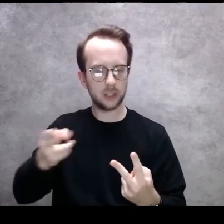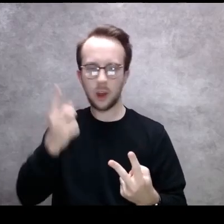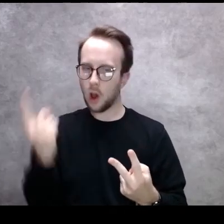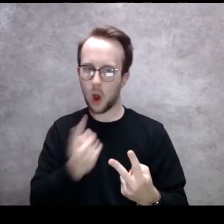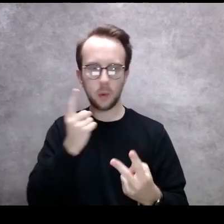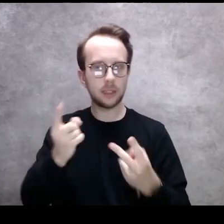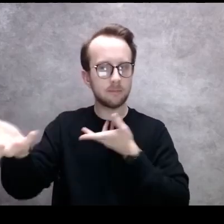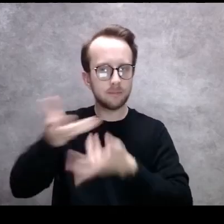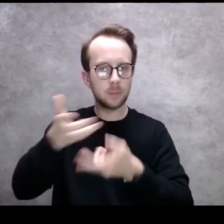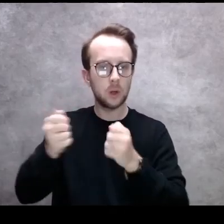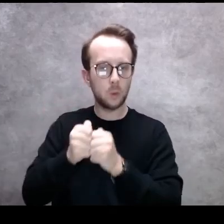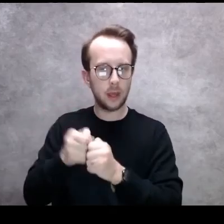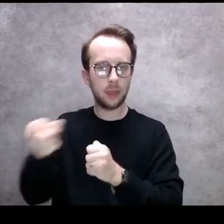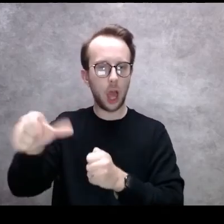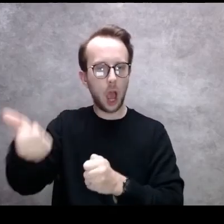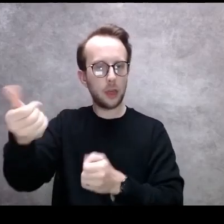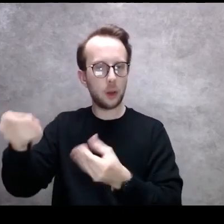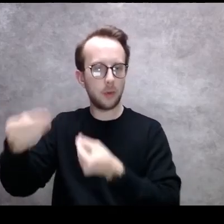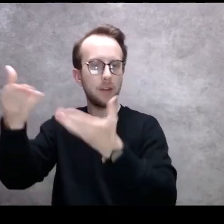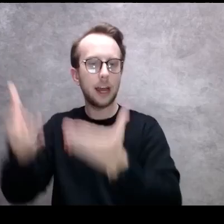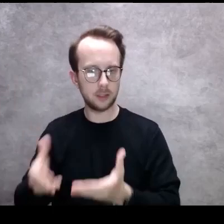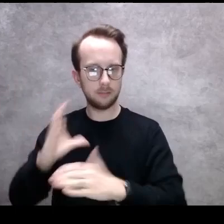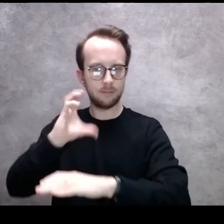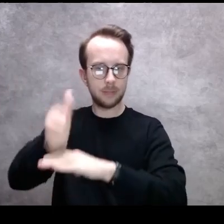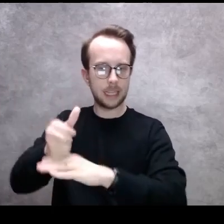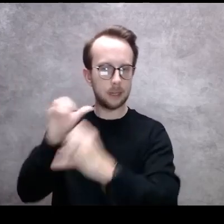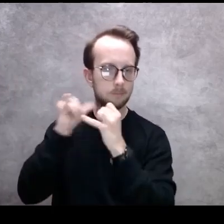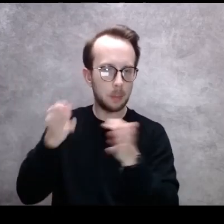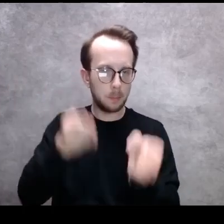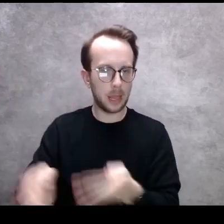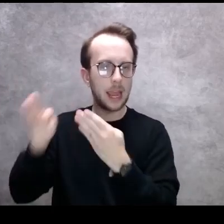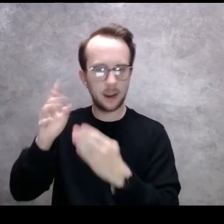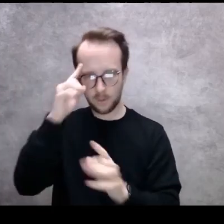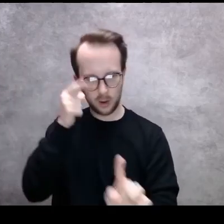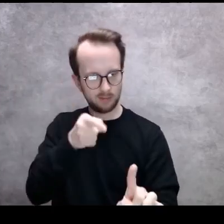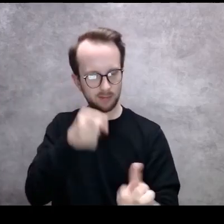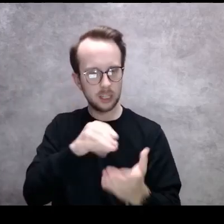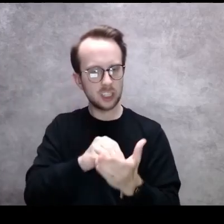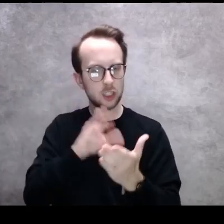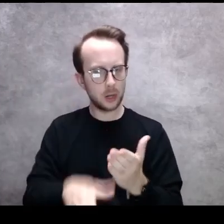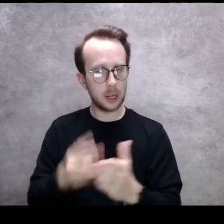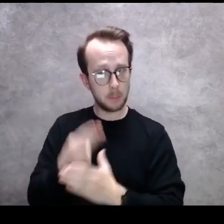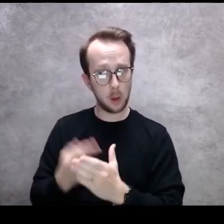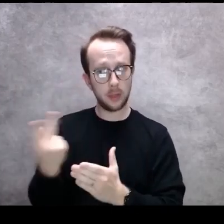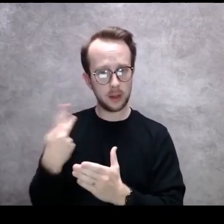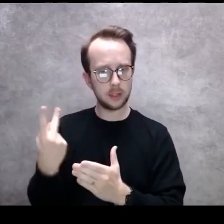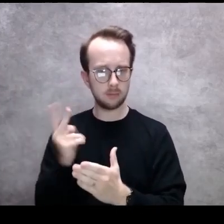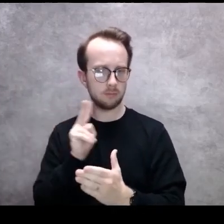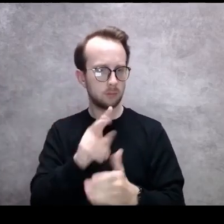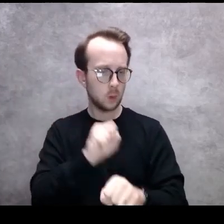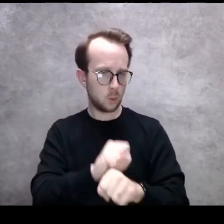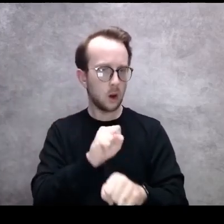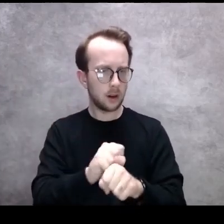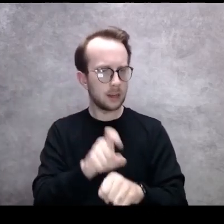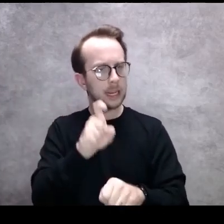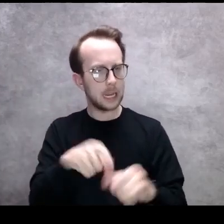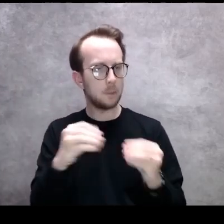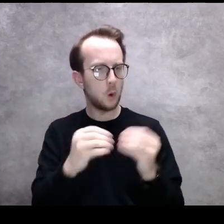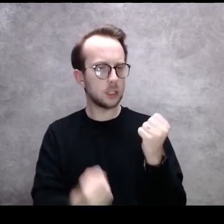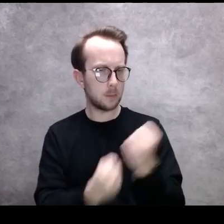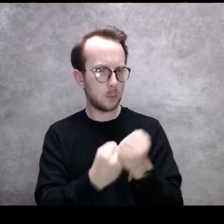related service providers to create a plan for if students that you both work with need visual supports for communication and what that should look